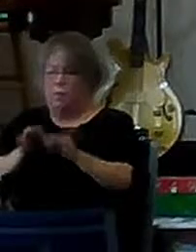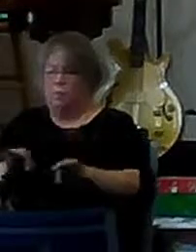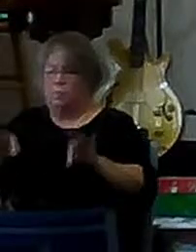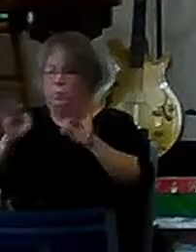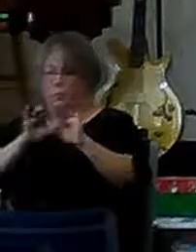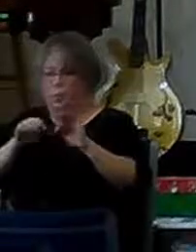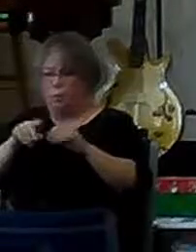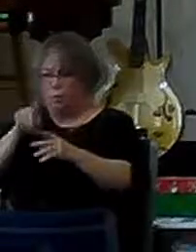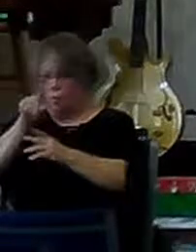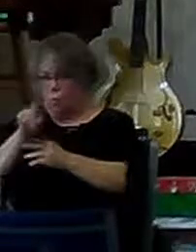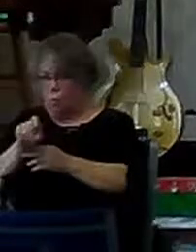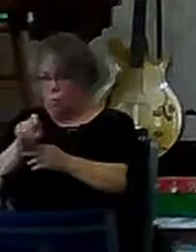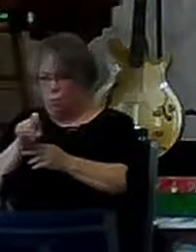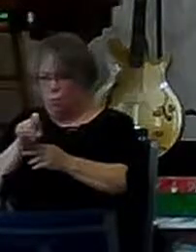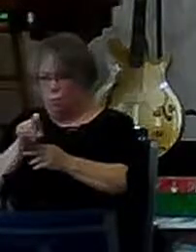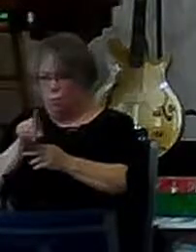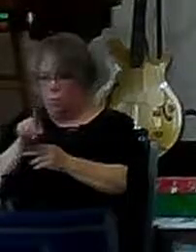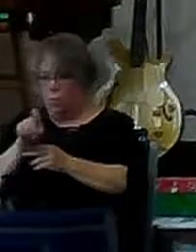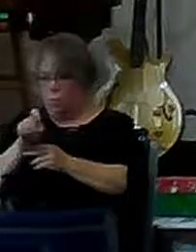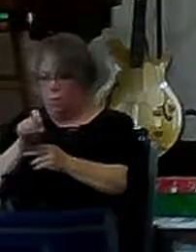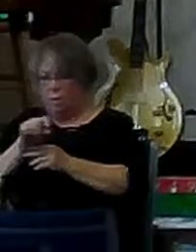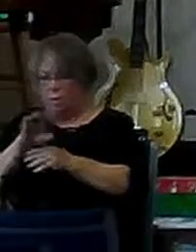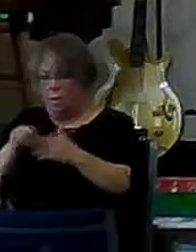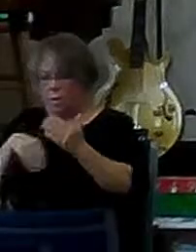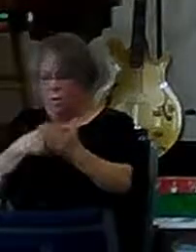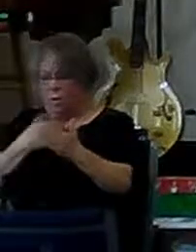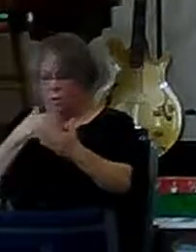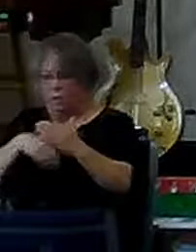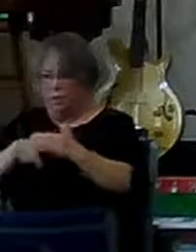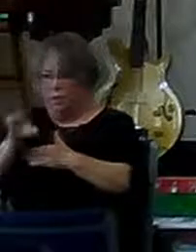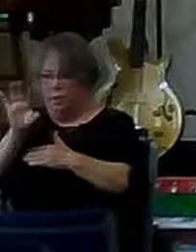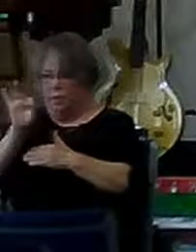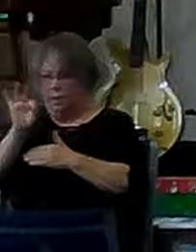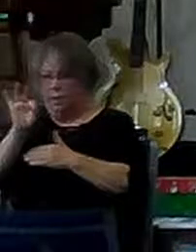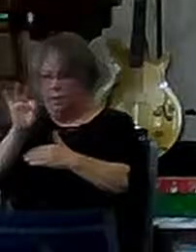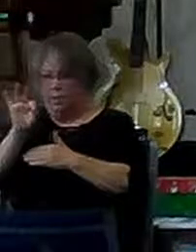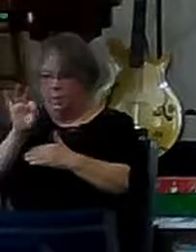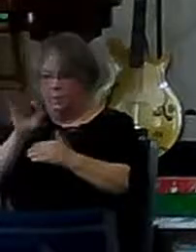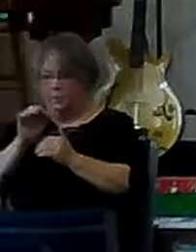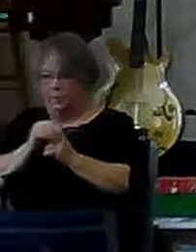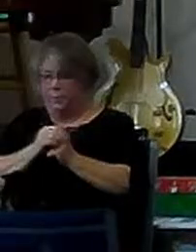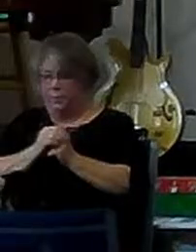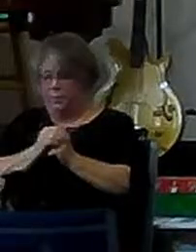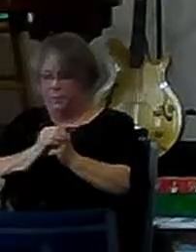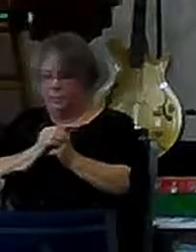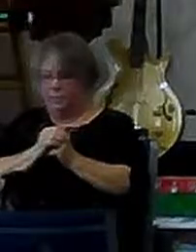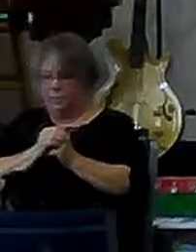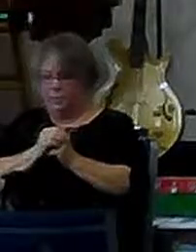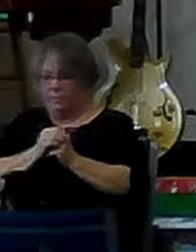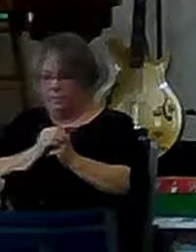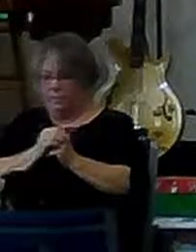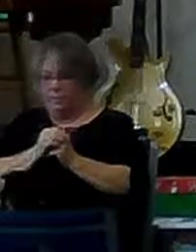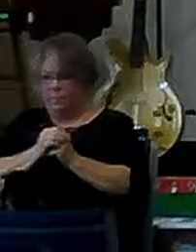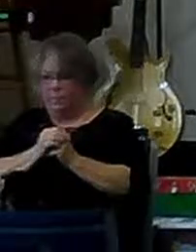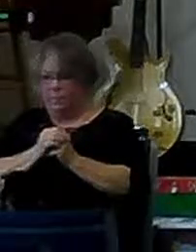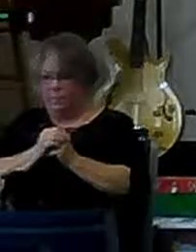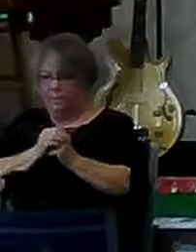of the text today, and really probably of all of chapter 9 of the book of Romans. This is why Paul pins Romans